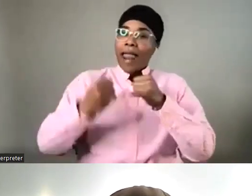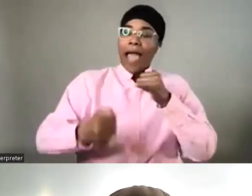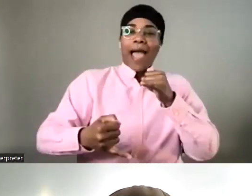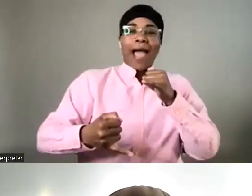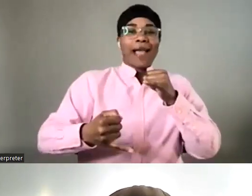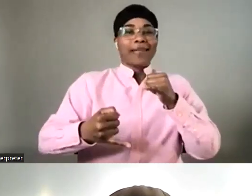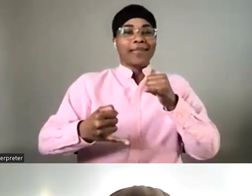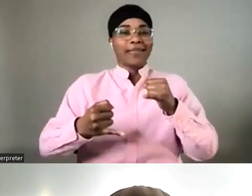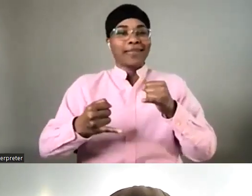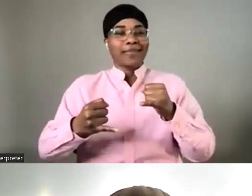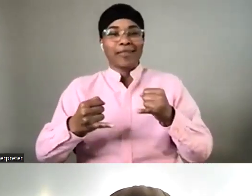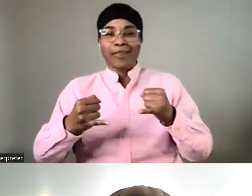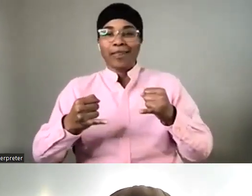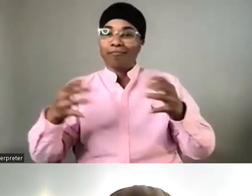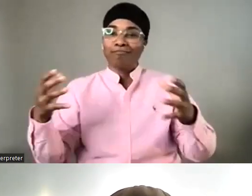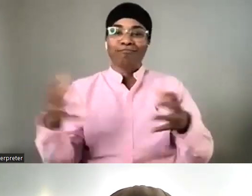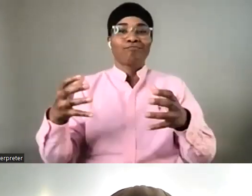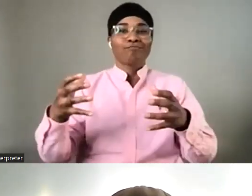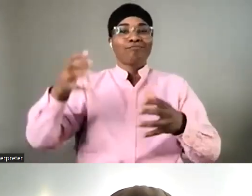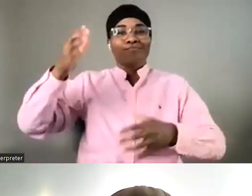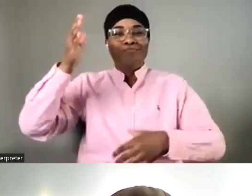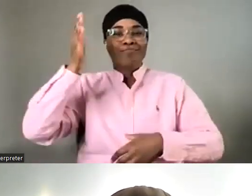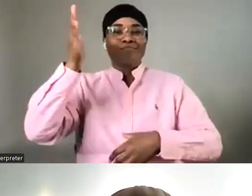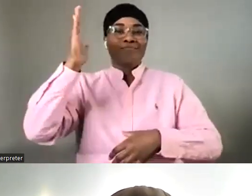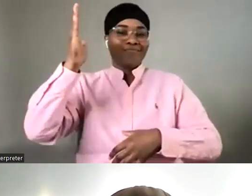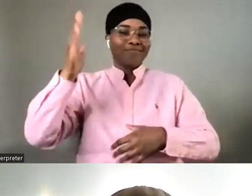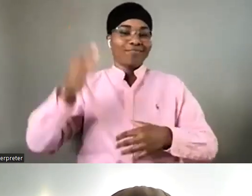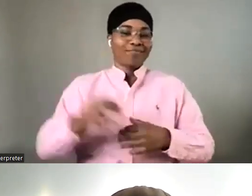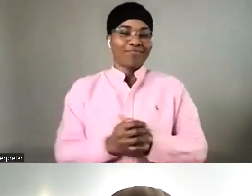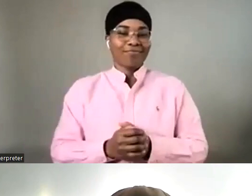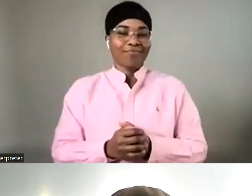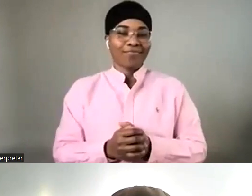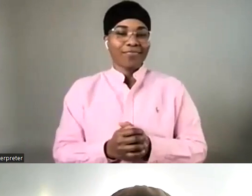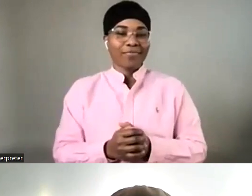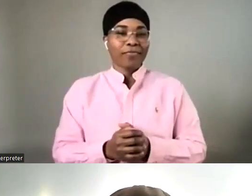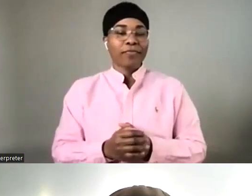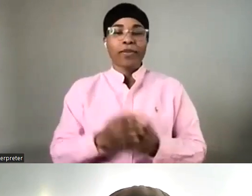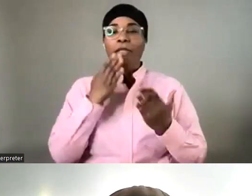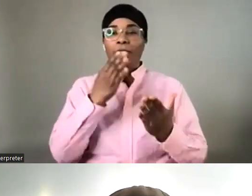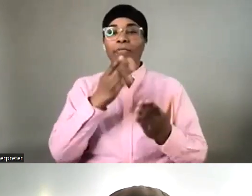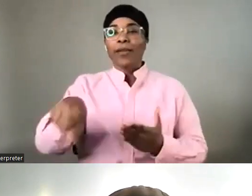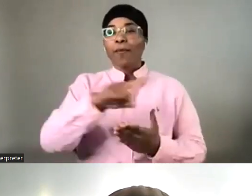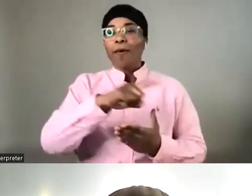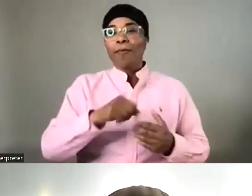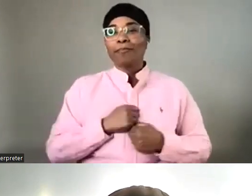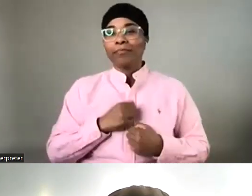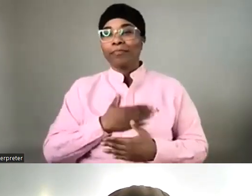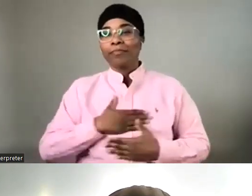we've been on for over a year. So thanks, everyone. Enjoy the rest of your day.